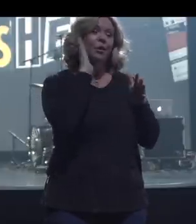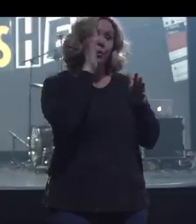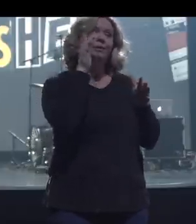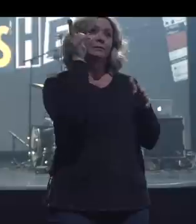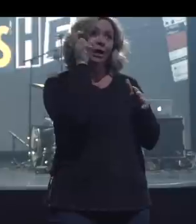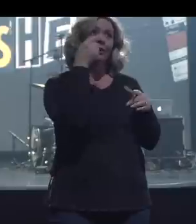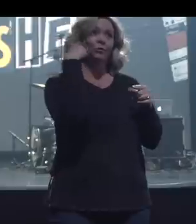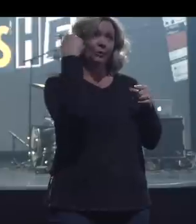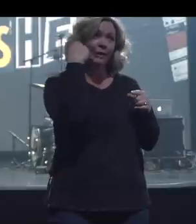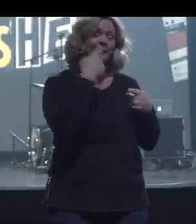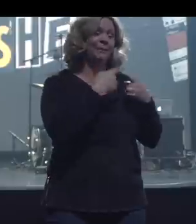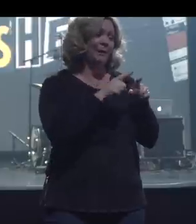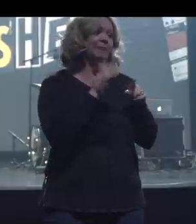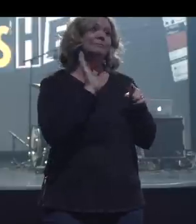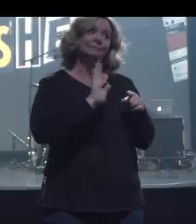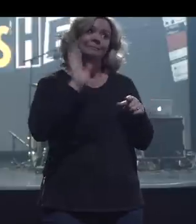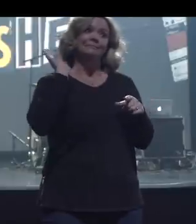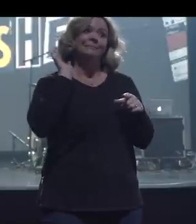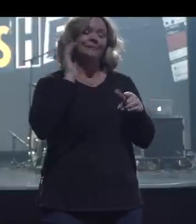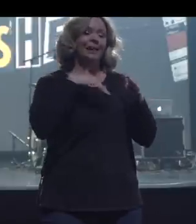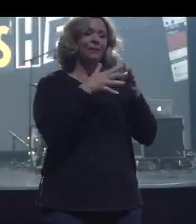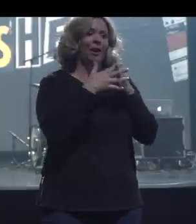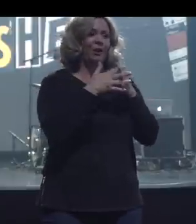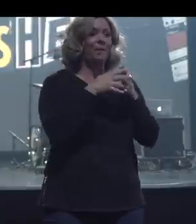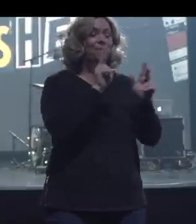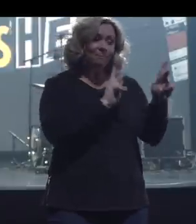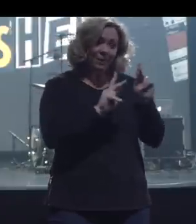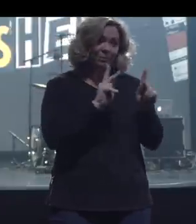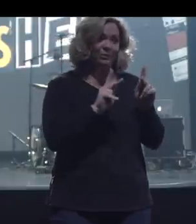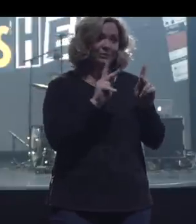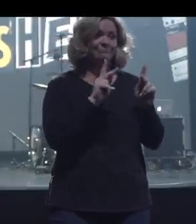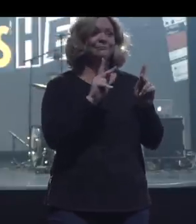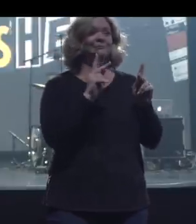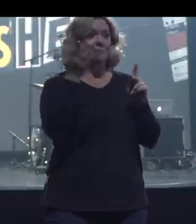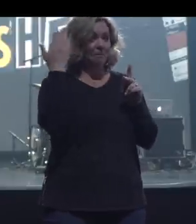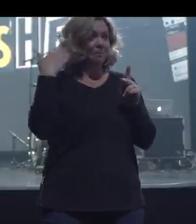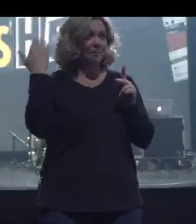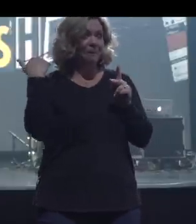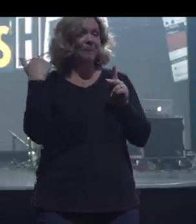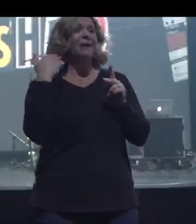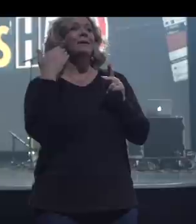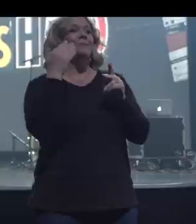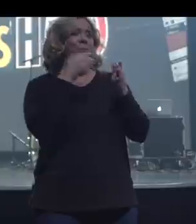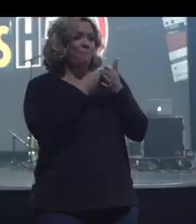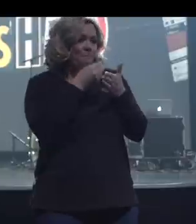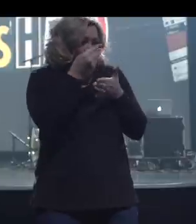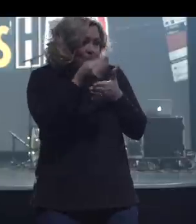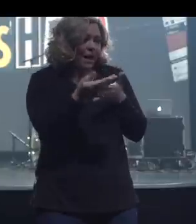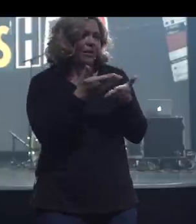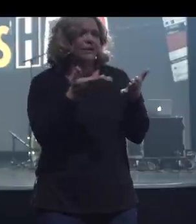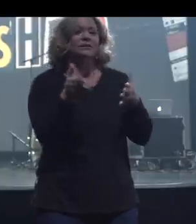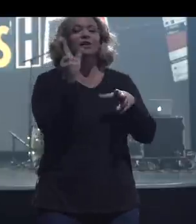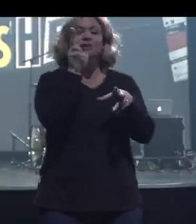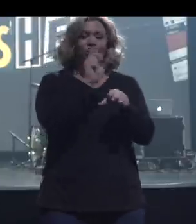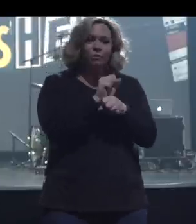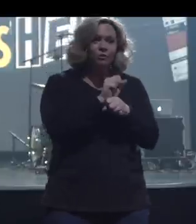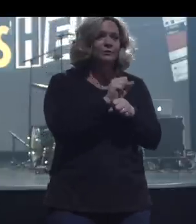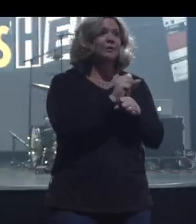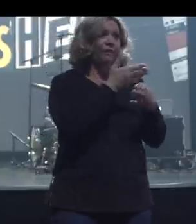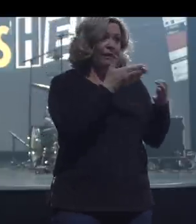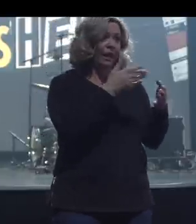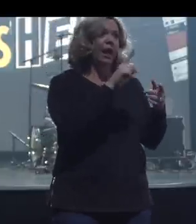sounds crazy. Back in the day in America, people used to buy things and use them until they broke.